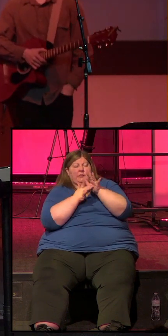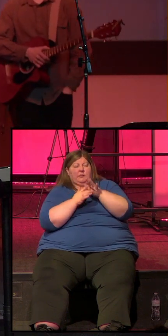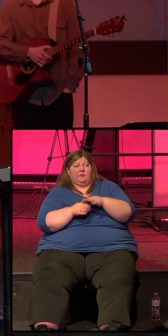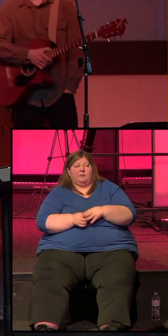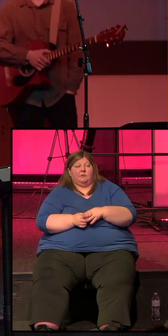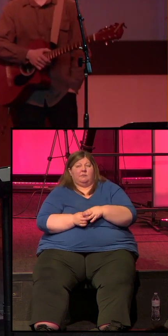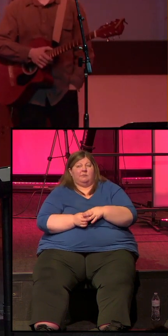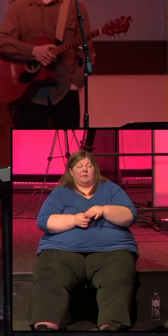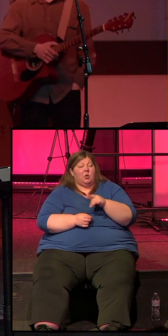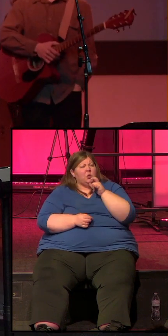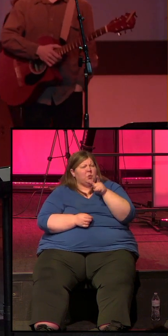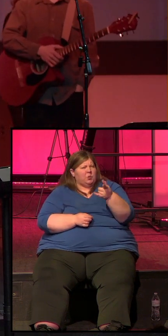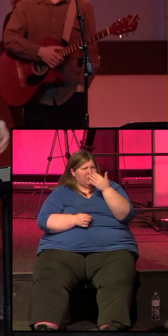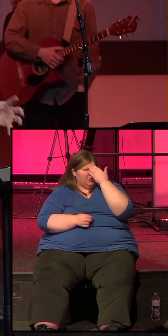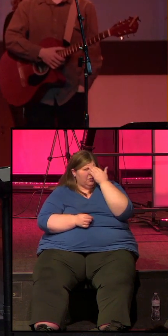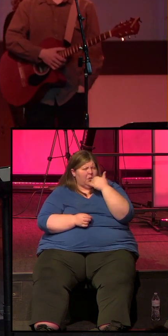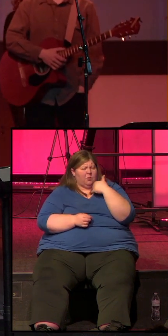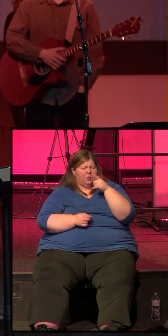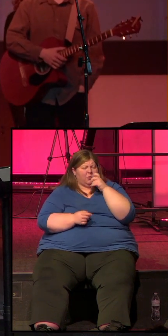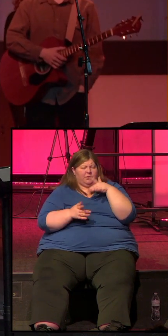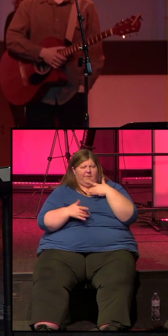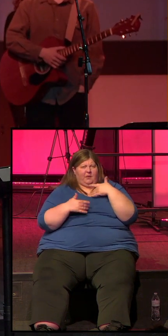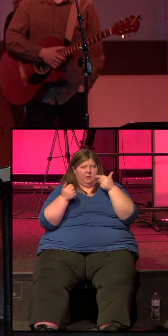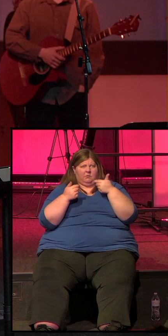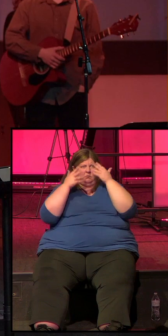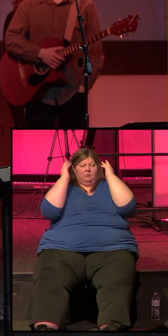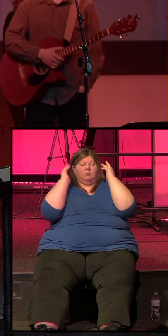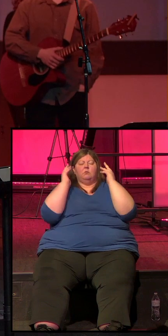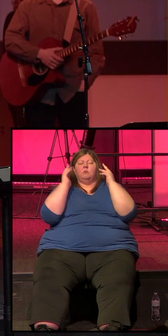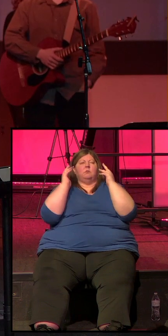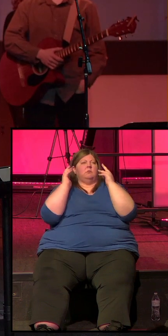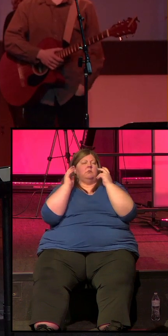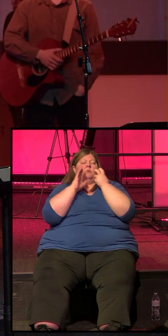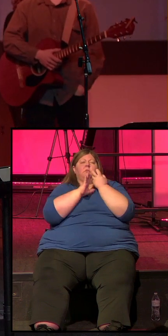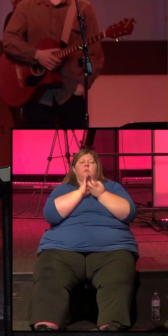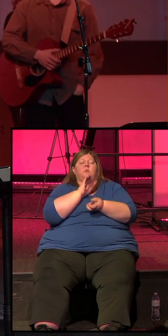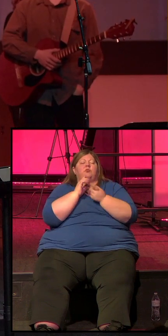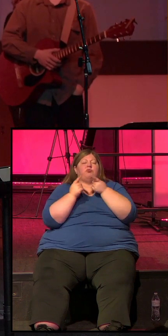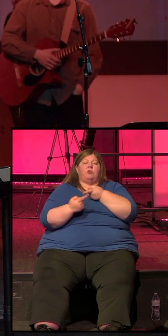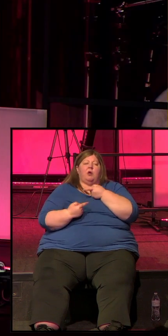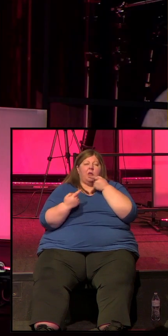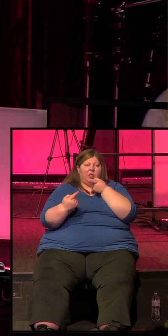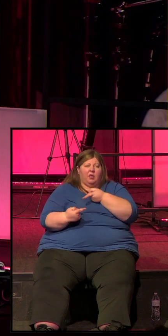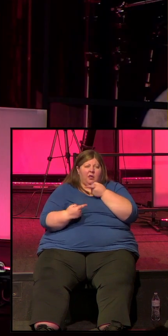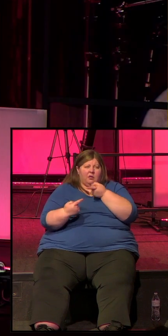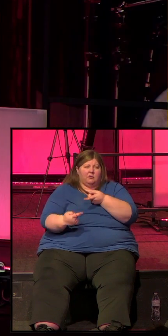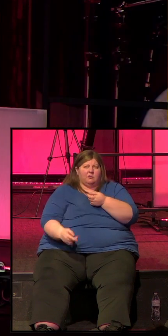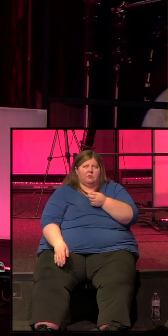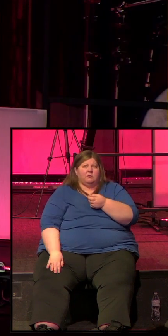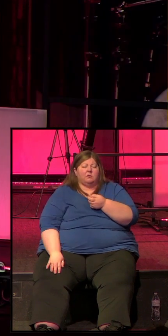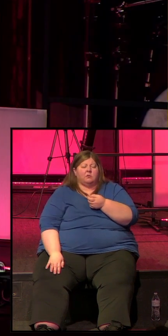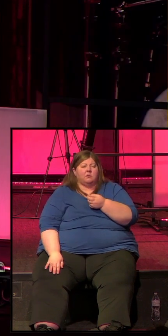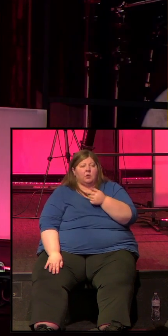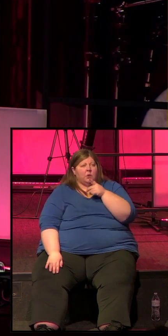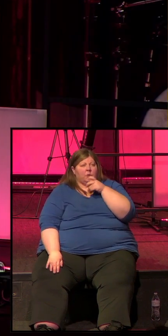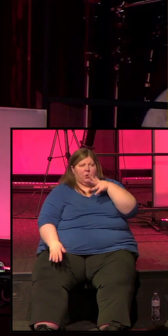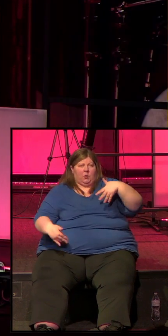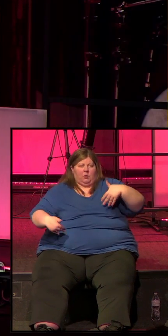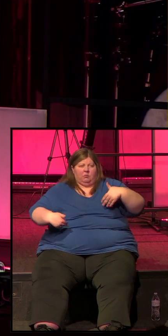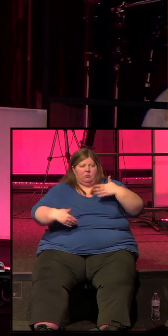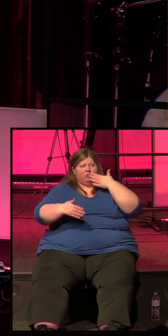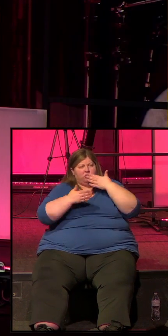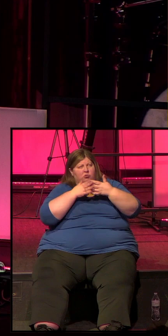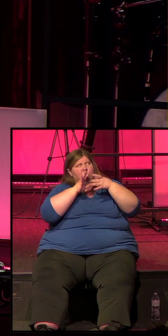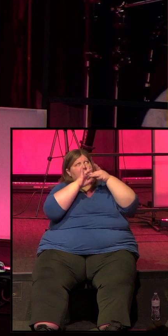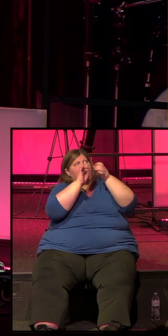drowning? Who in your context, who in your life is struggling? Who does not have a